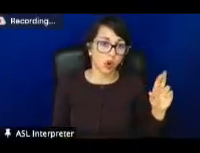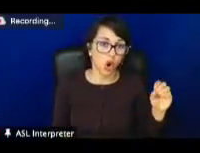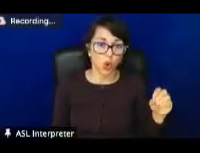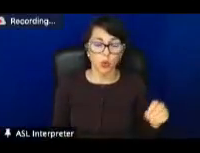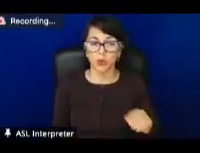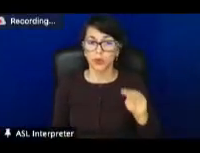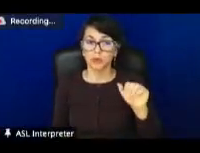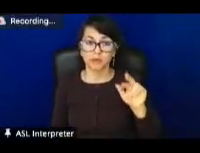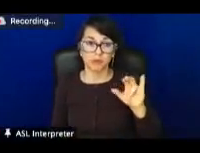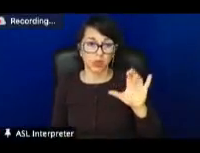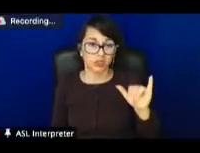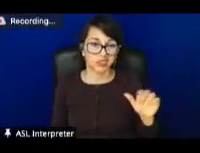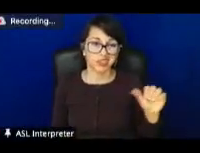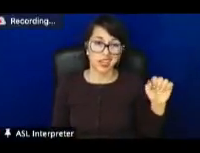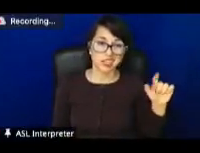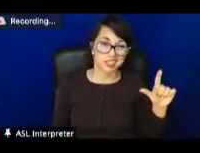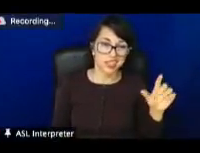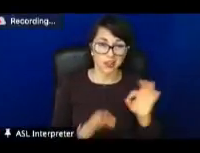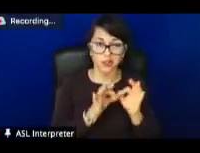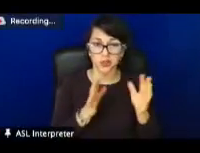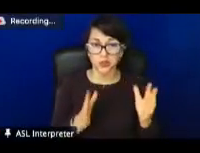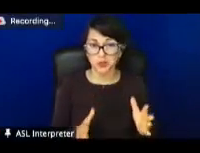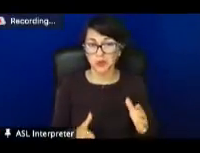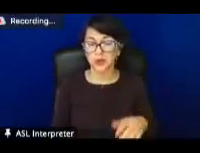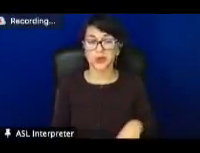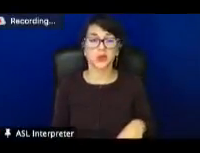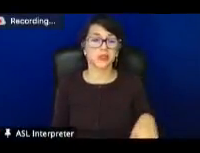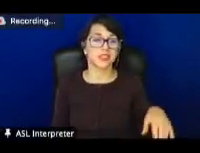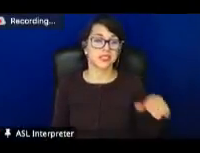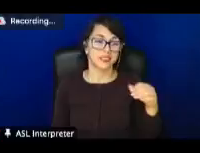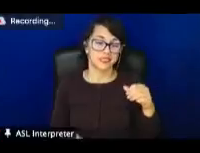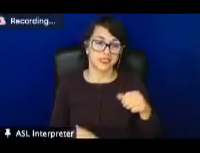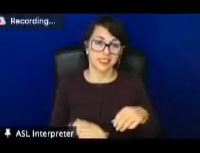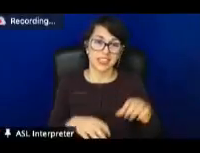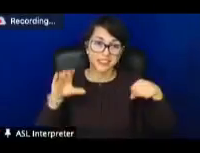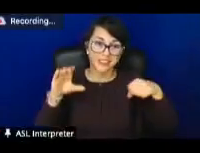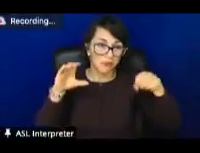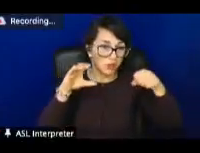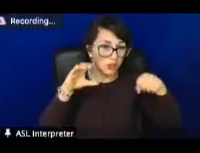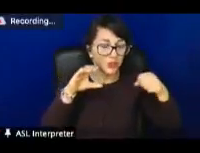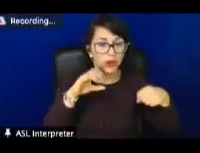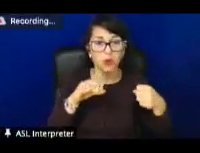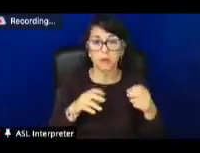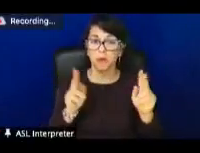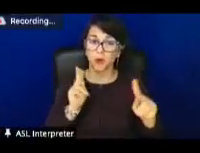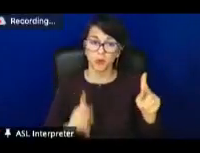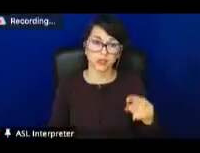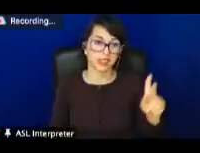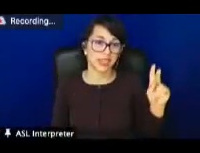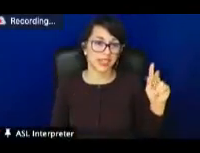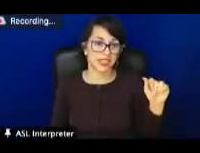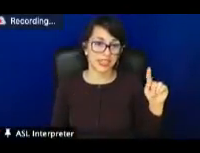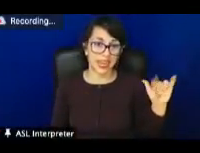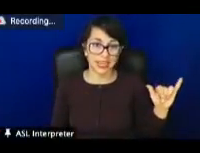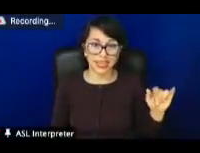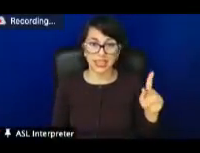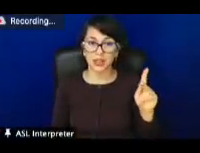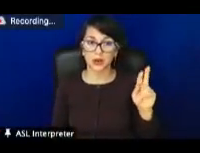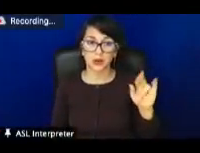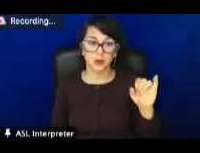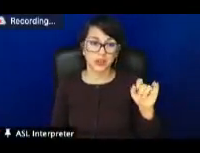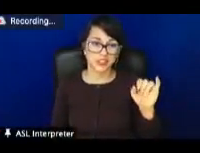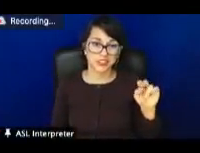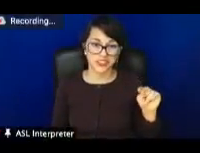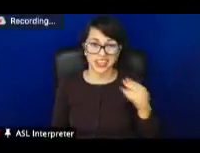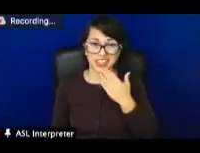our ASL folks, the video folks, Katie, Christian, thank you all for your hard work. And I'm